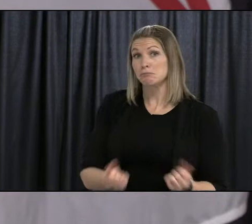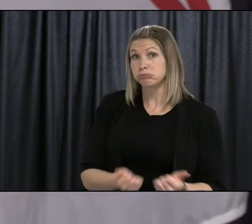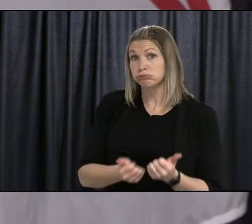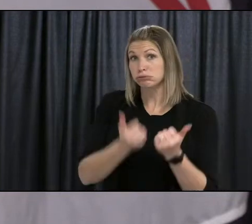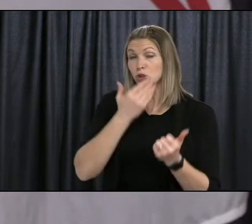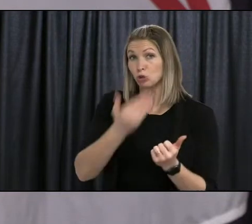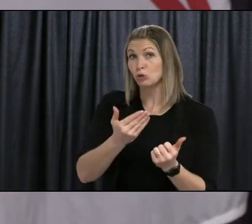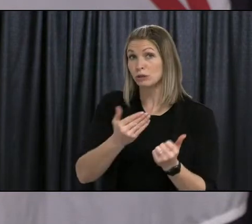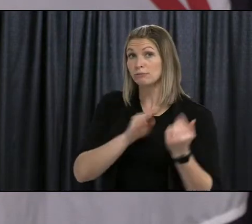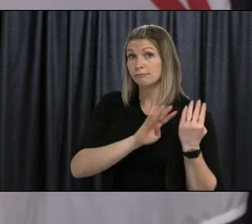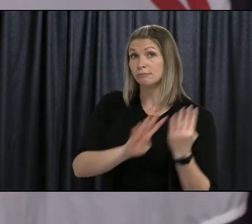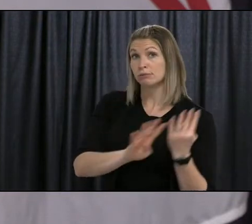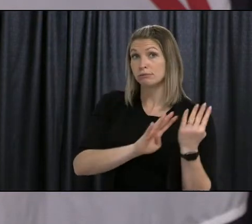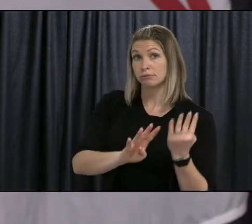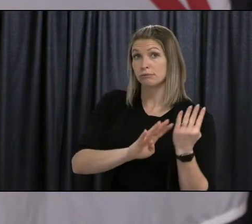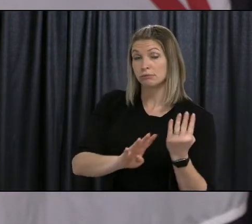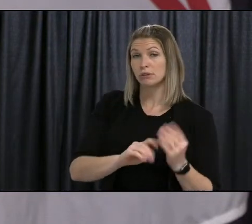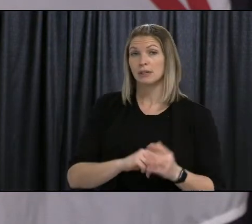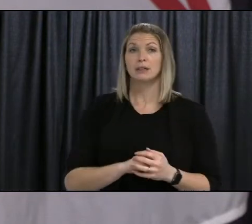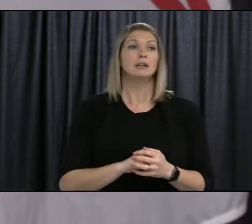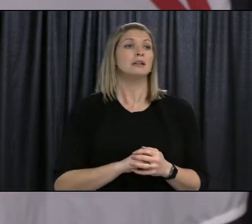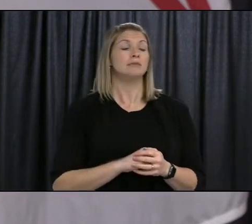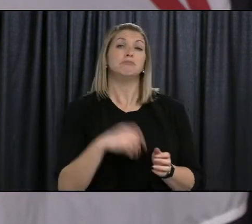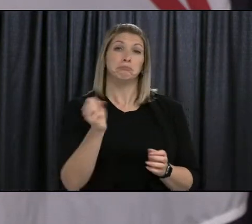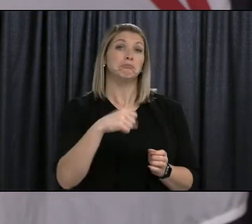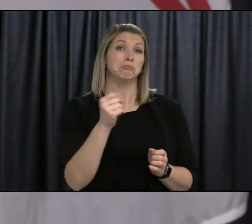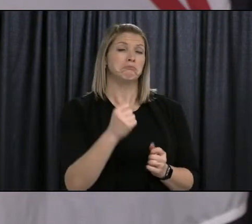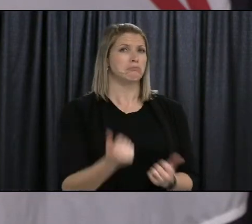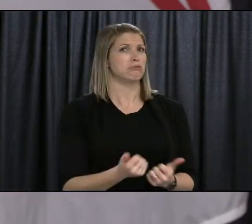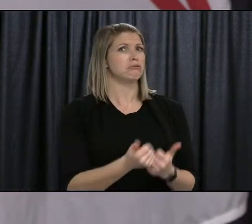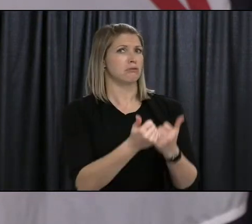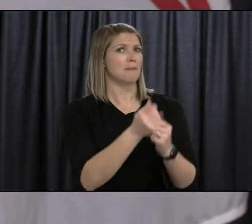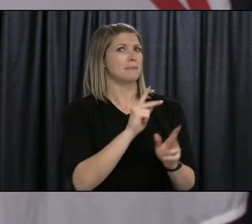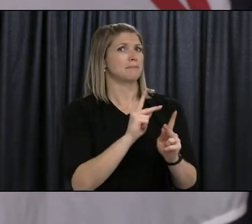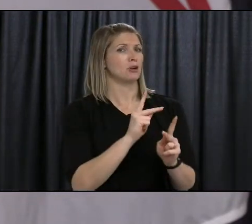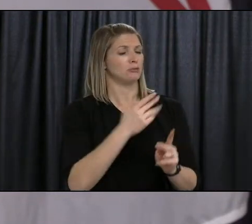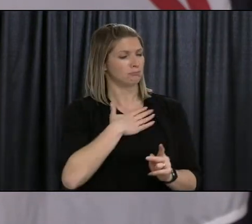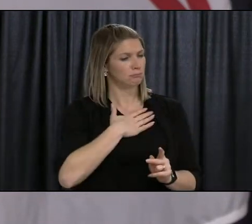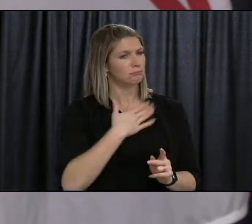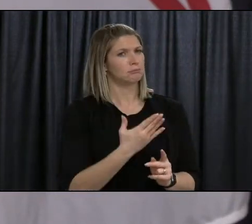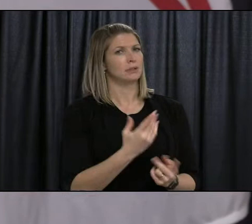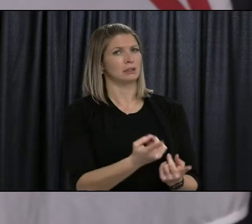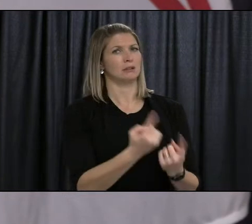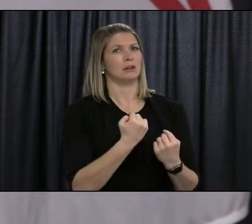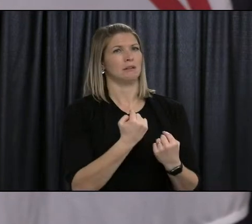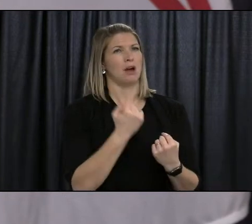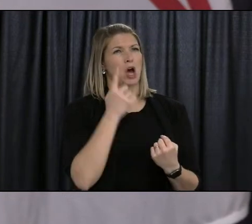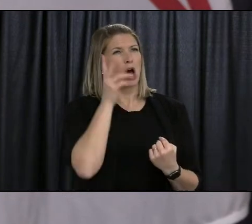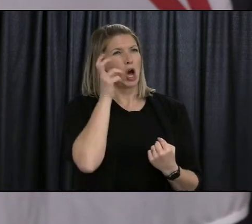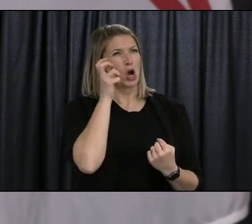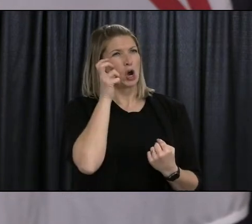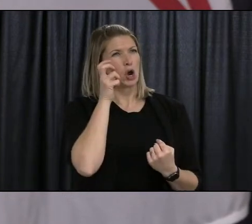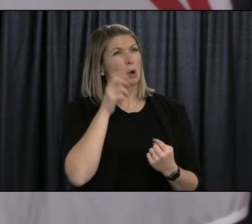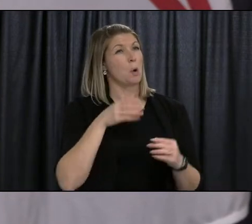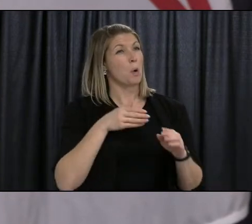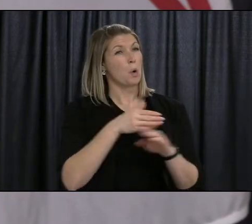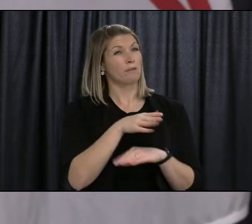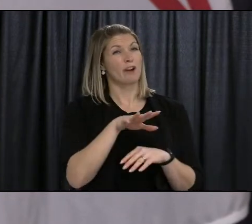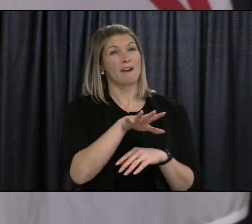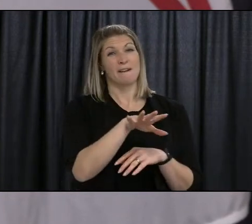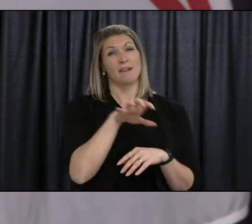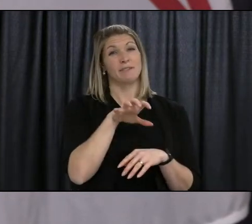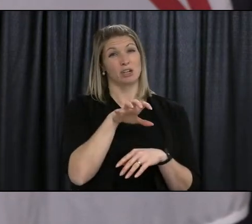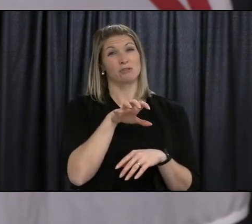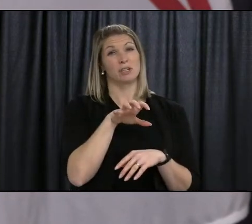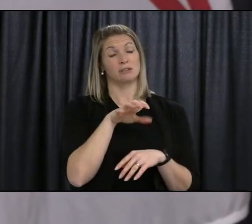are actually quite a number of people who have come forward for testing. Last I heard was over 500, so